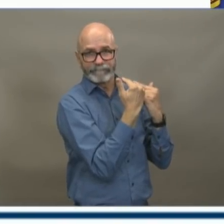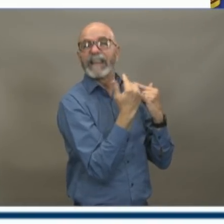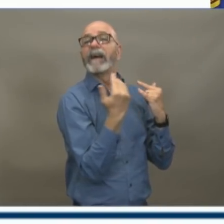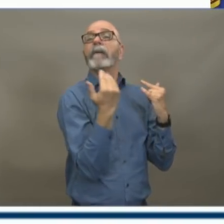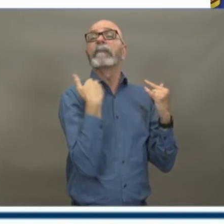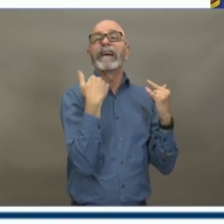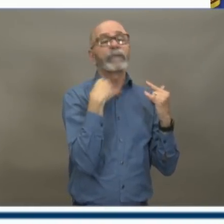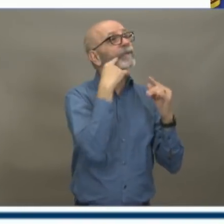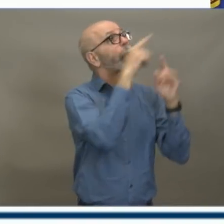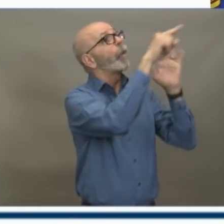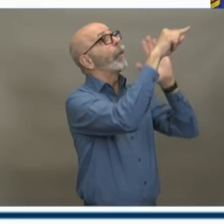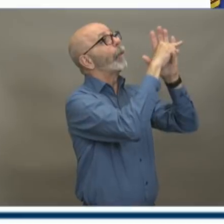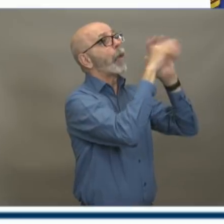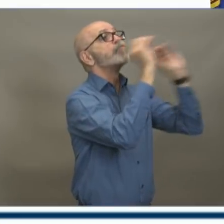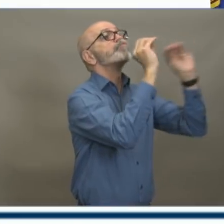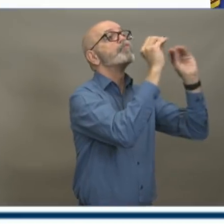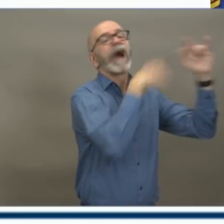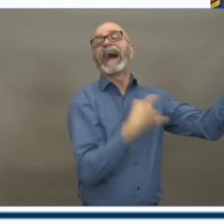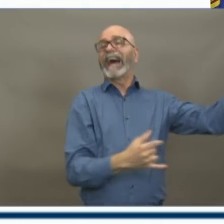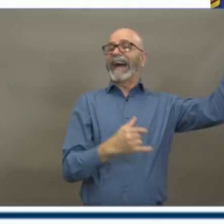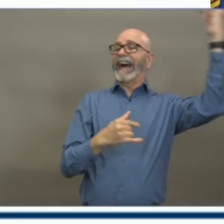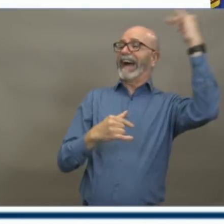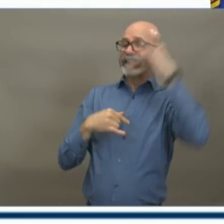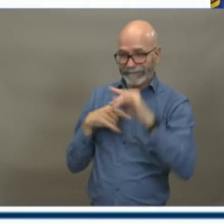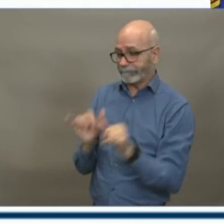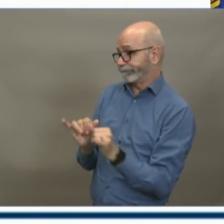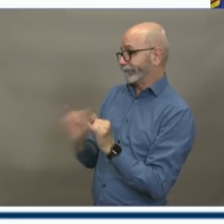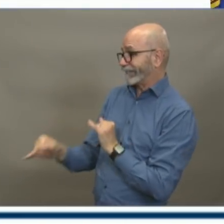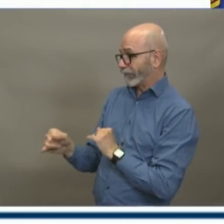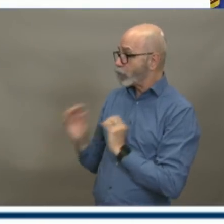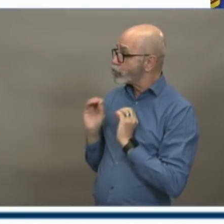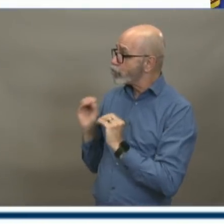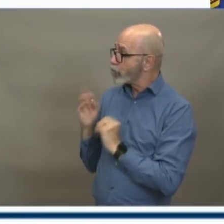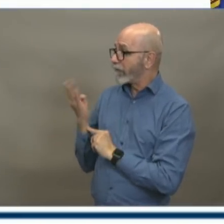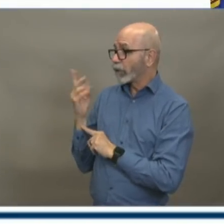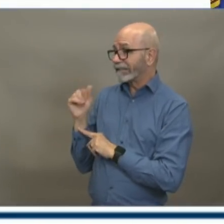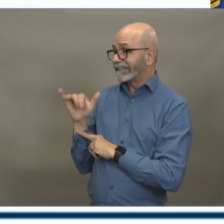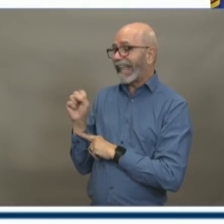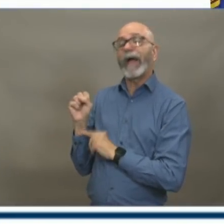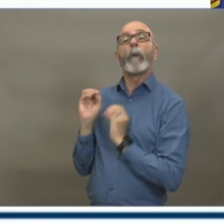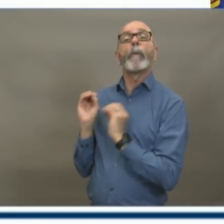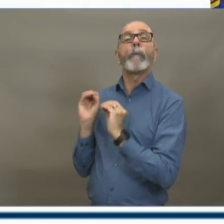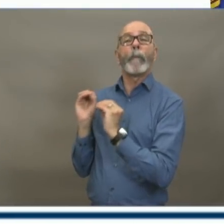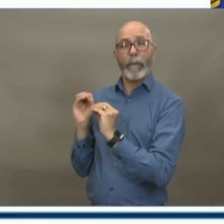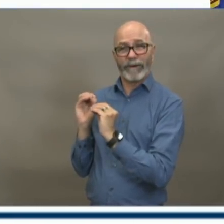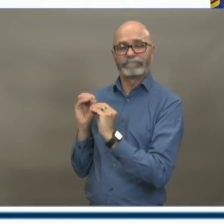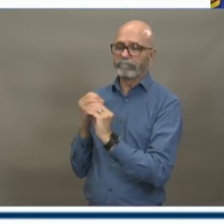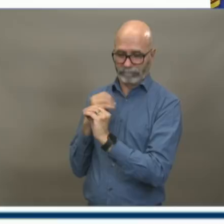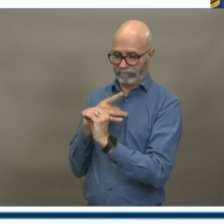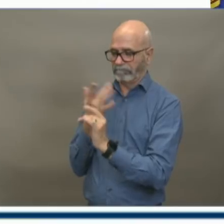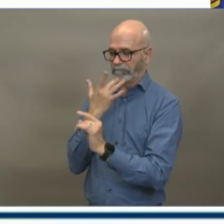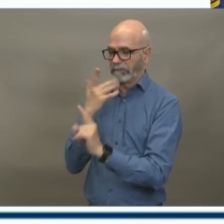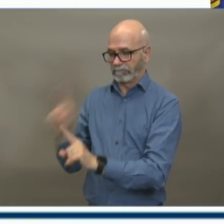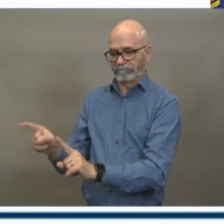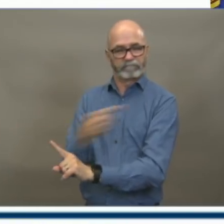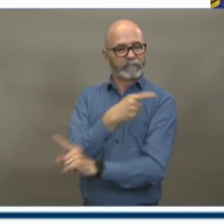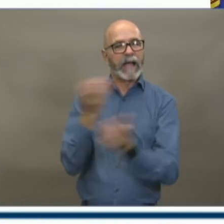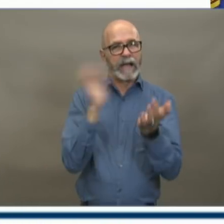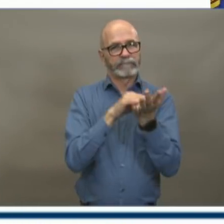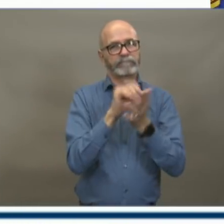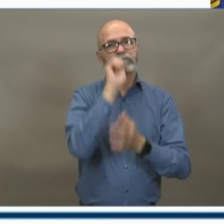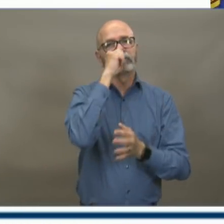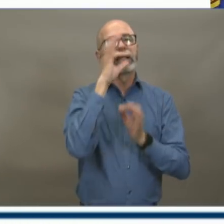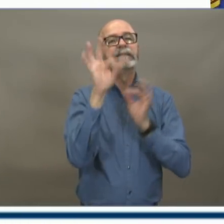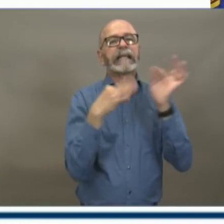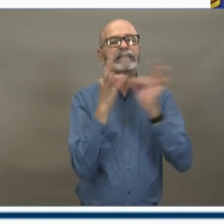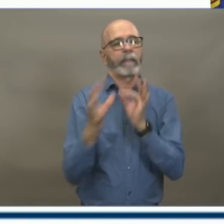their quarantine. So please go online to book your asymptomatic test or go to the clinics that are being held on the Dal campus